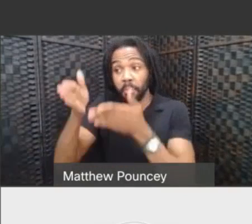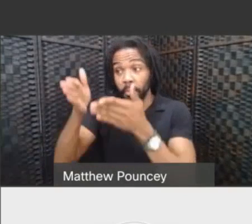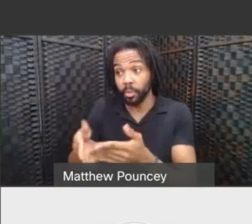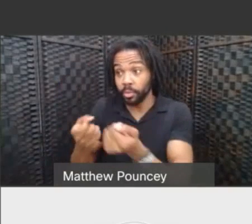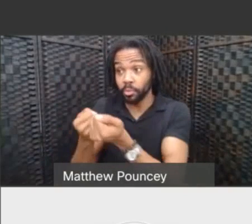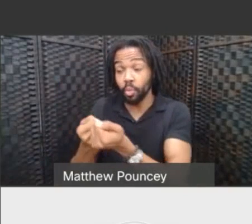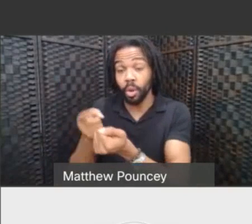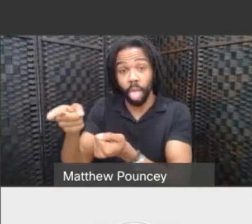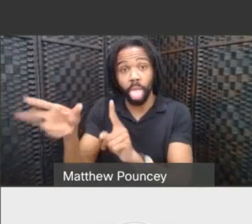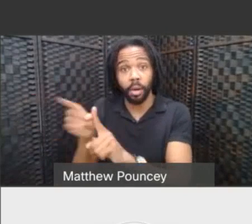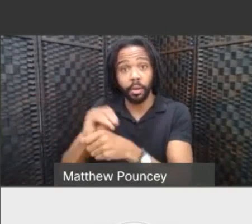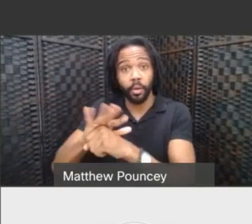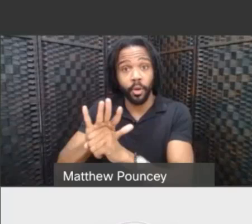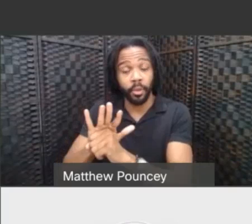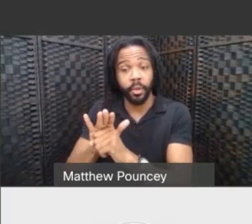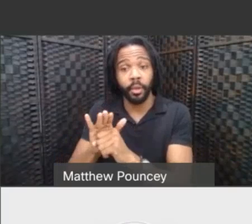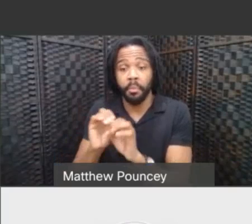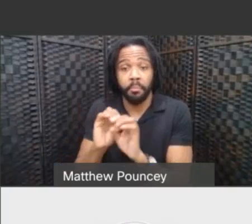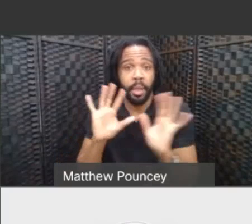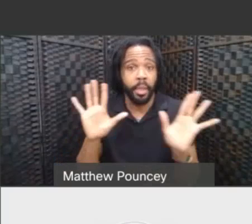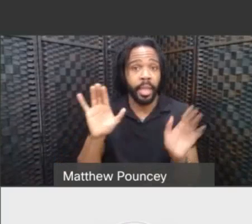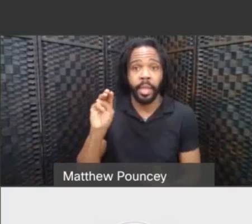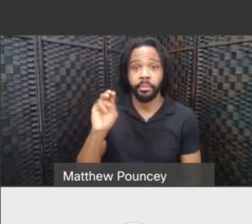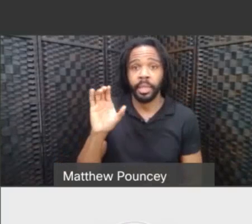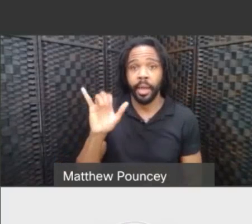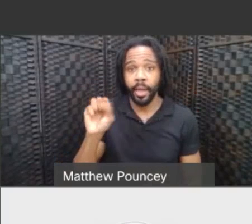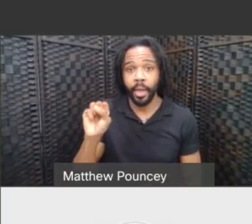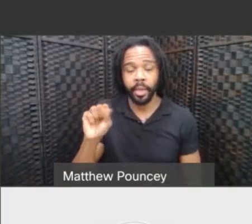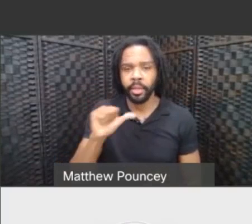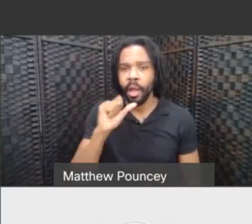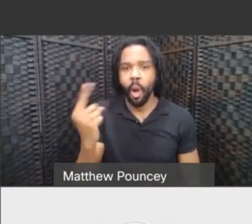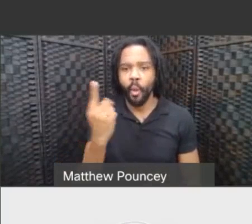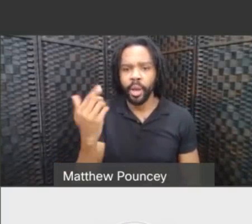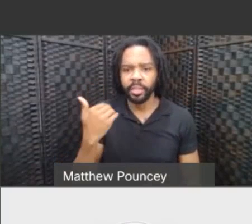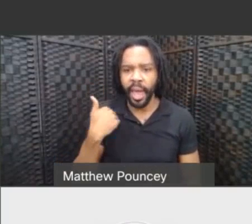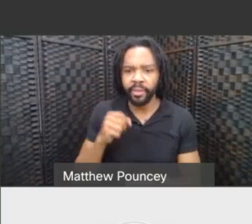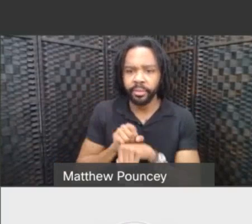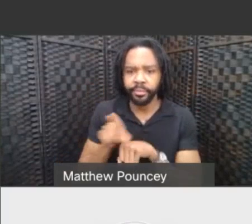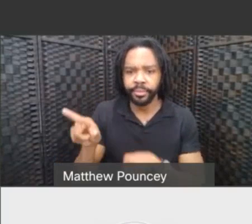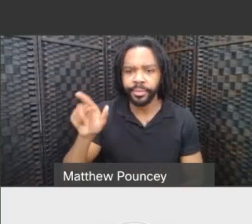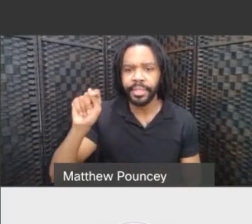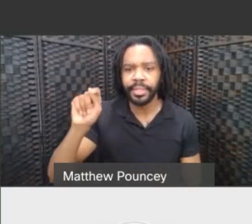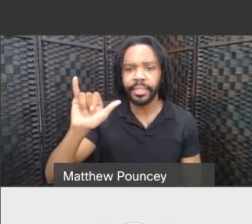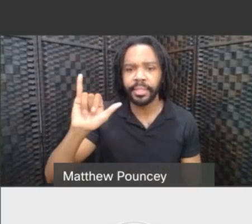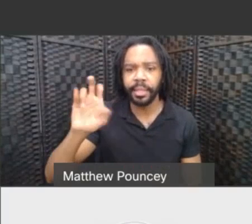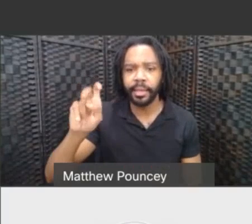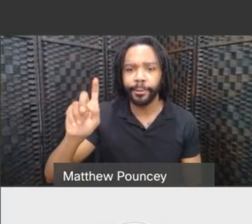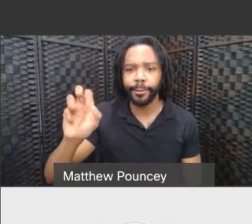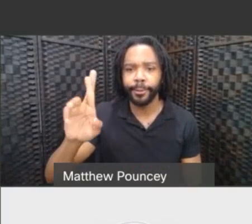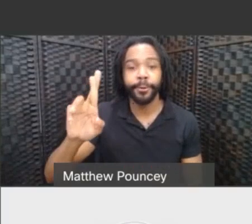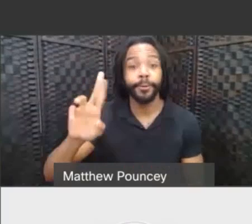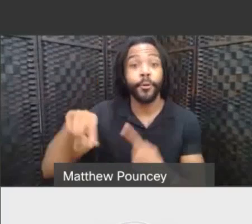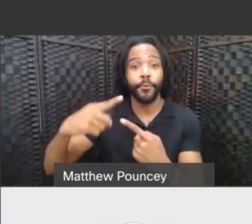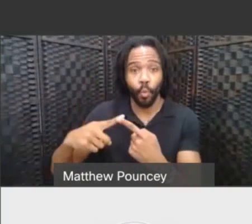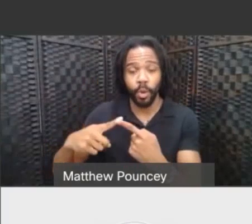COVID. Apparently MCIS doesn't always send a tickler as soon as the incident is entered to the